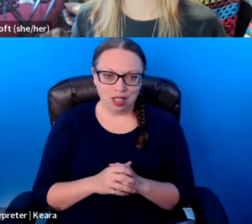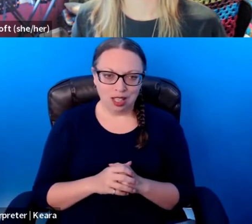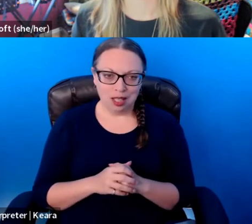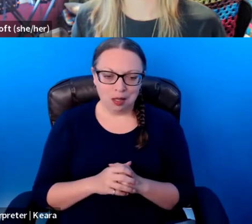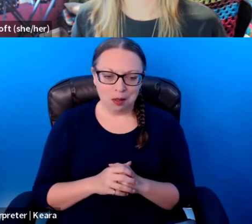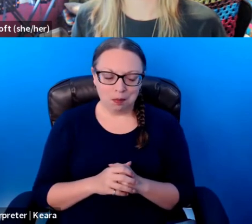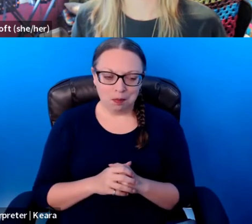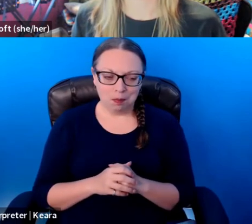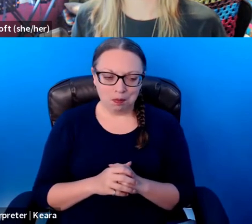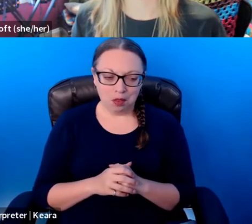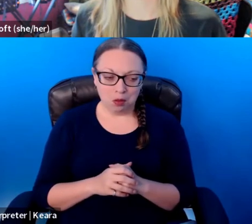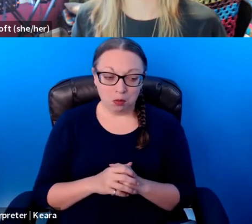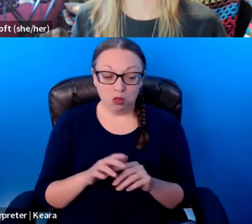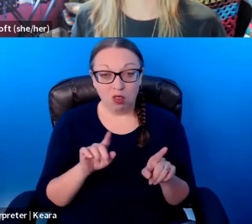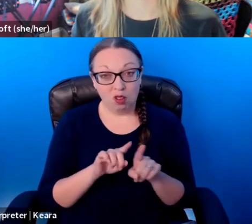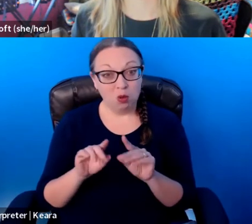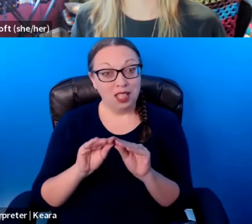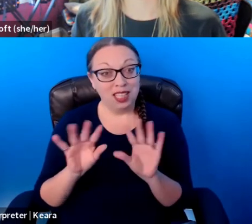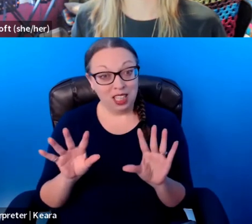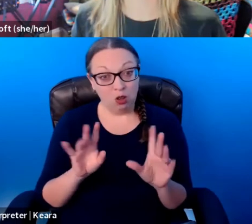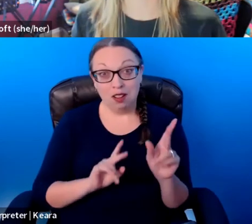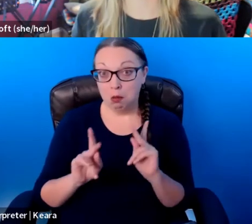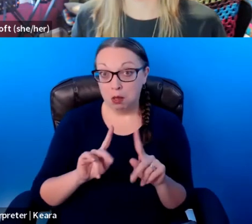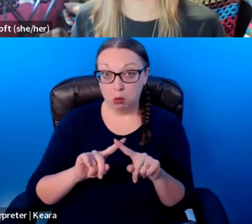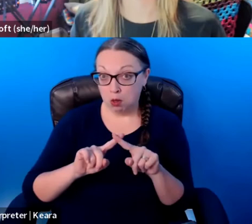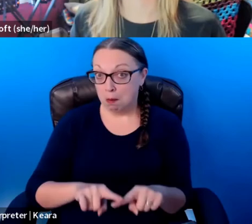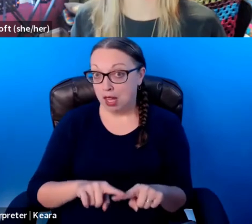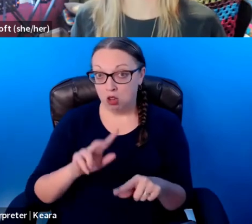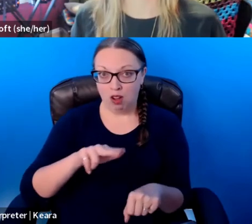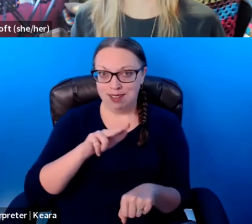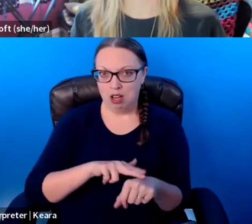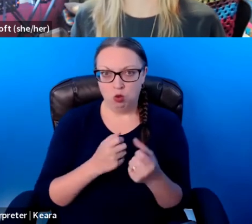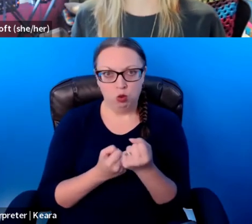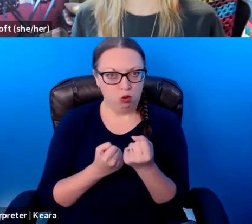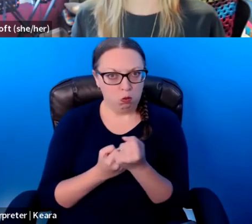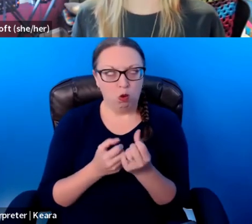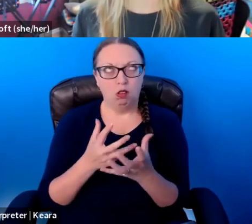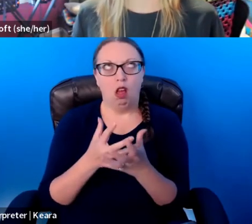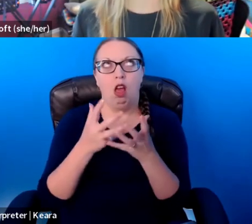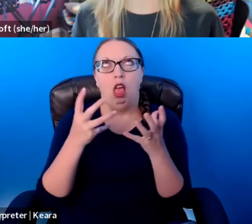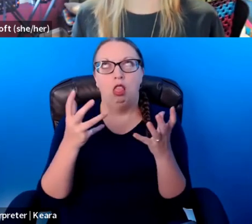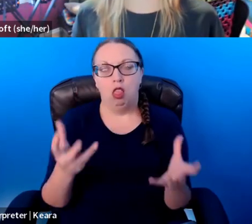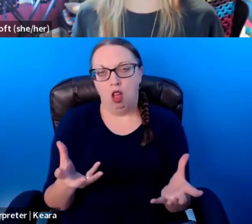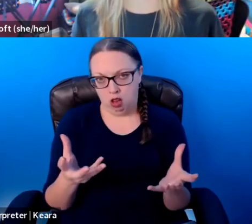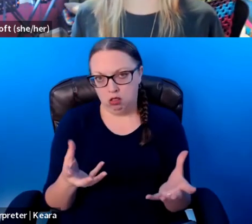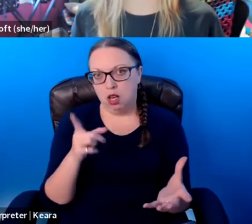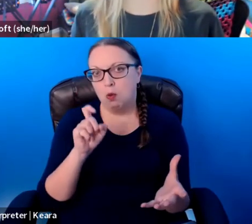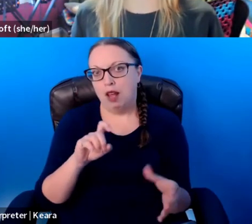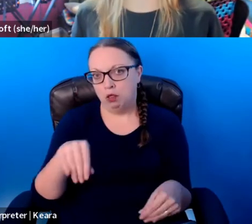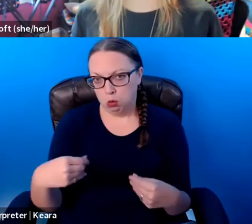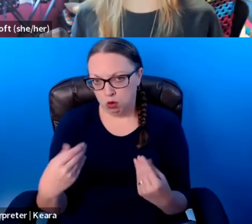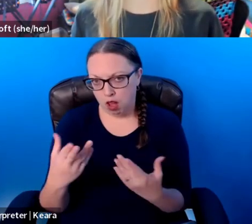very apparent on how much people rely on natural supports and how we really need to provide respite